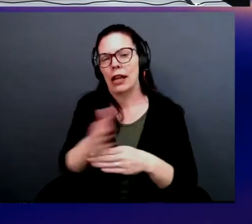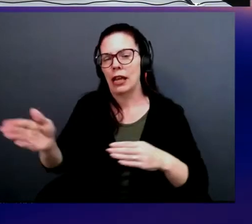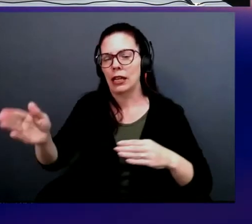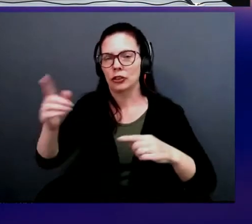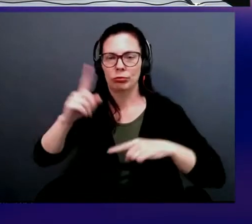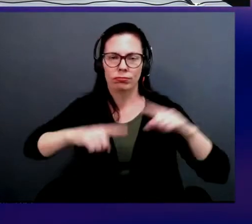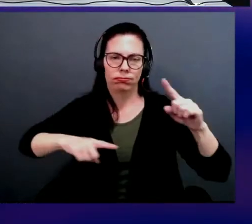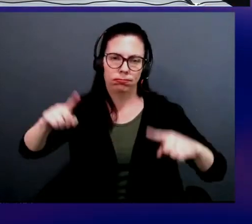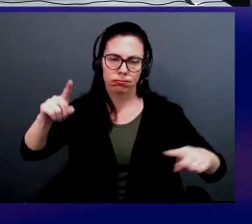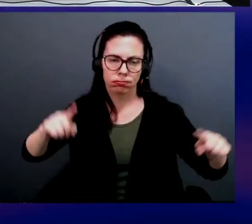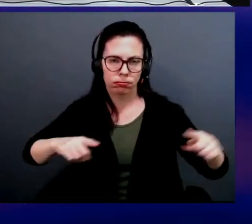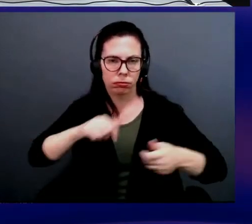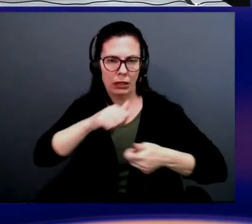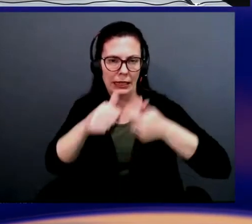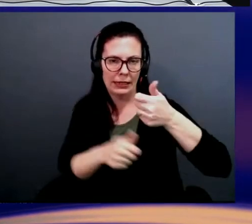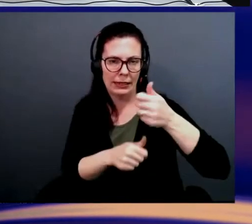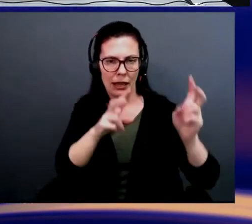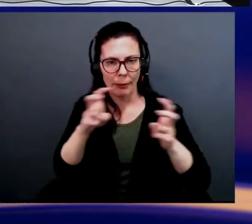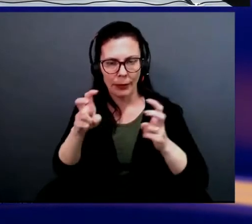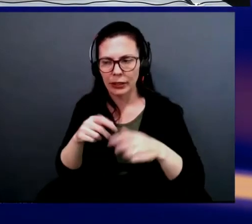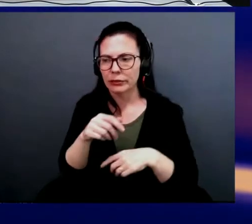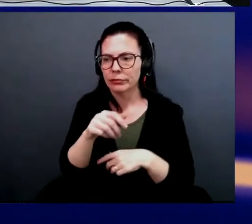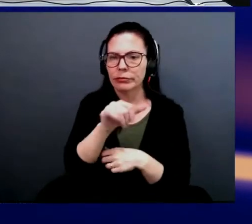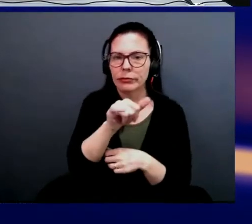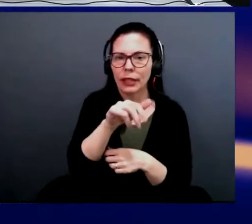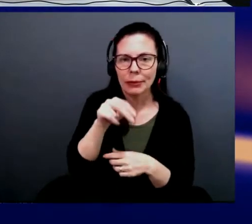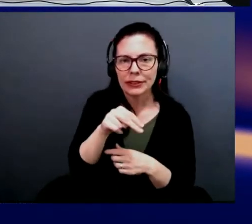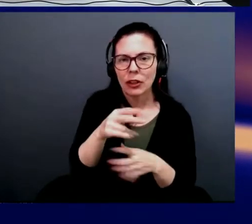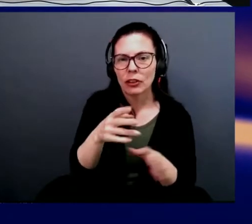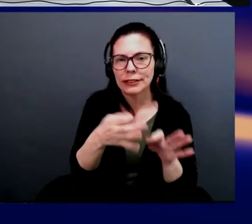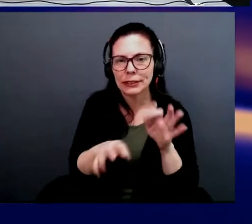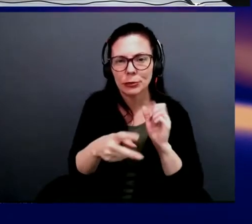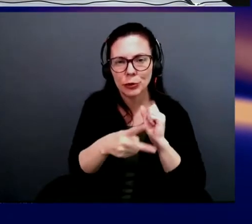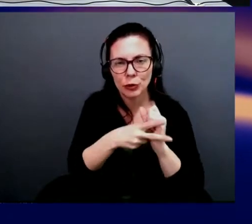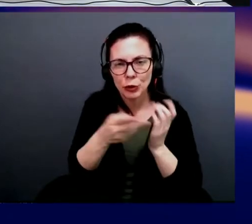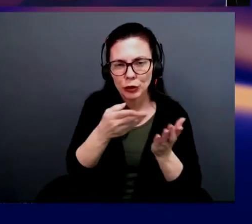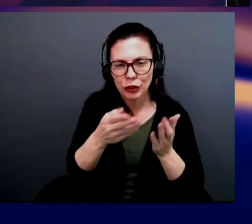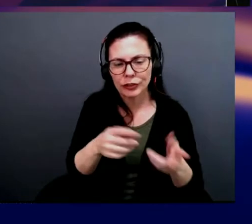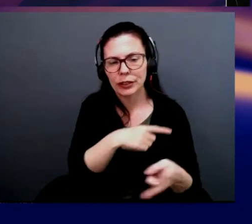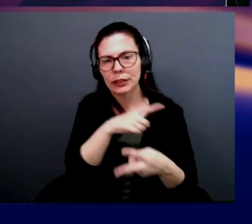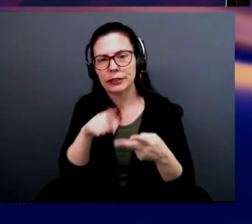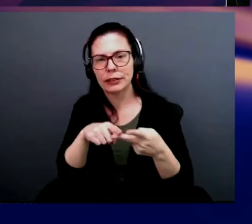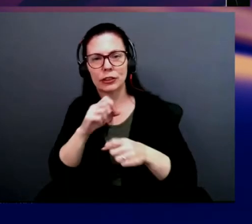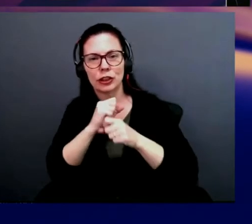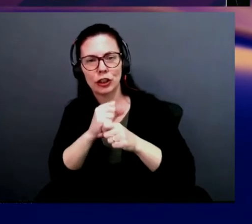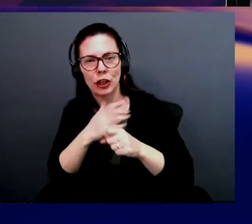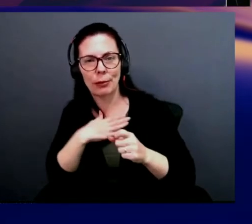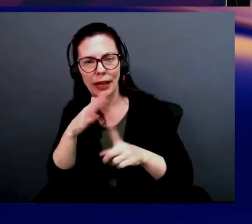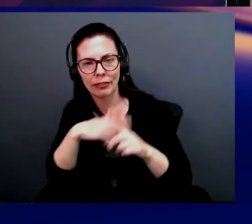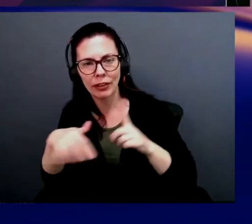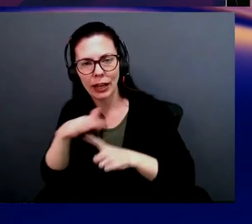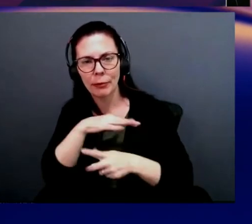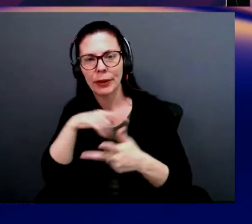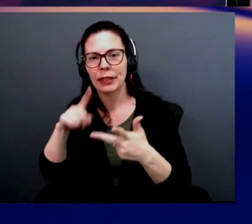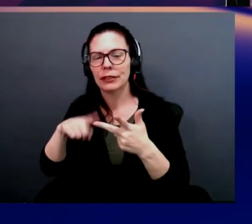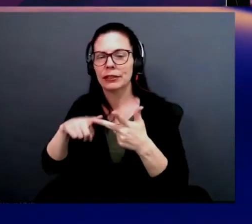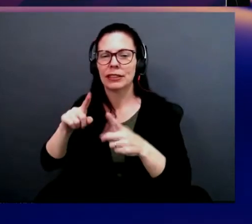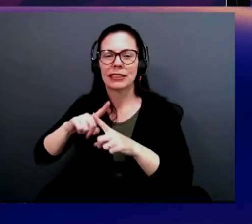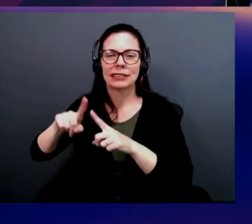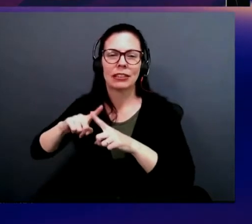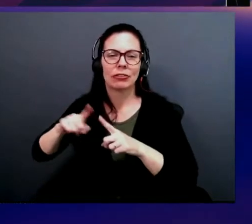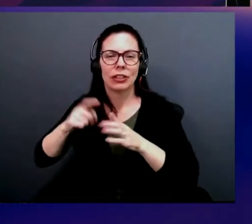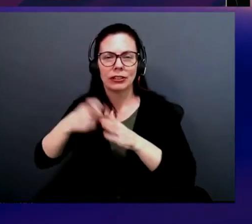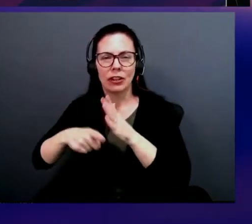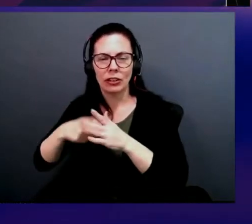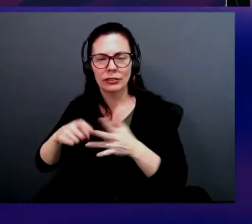you know, what is Amazon Simple Storage Service, how do I secure my environments, what are the different storage classes, how do I manage my